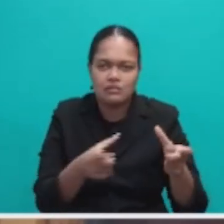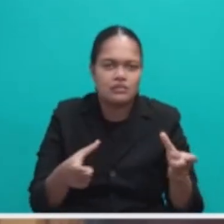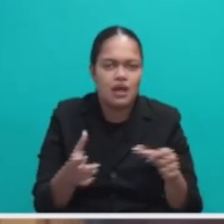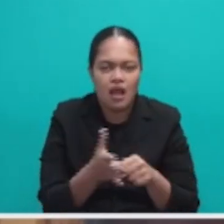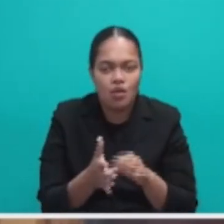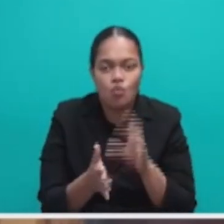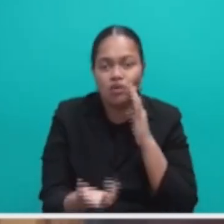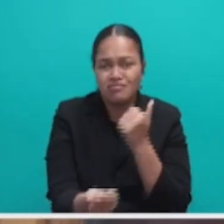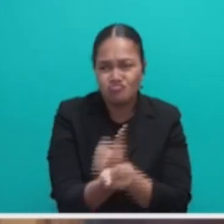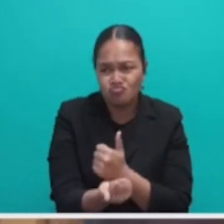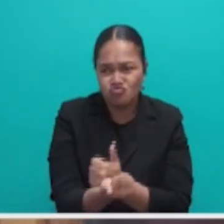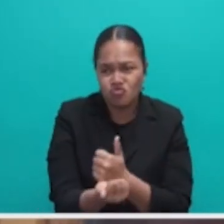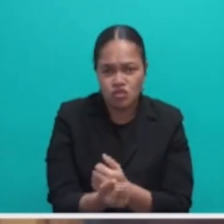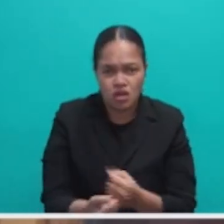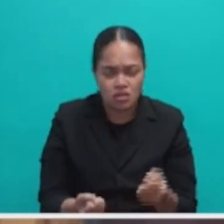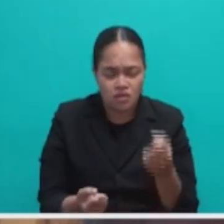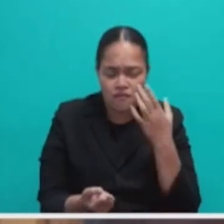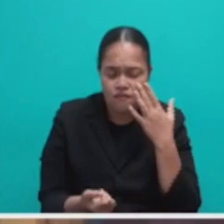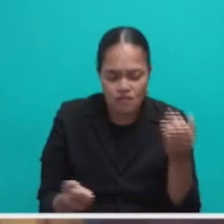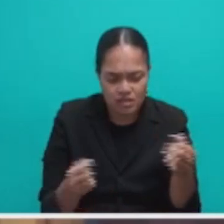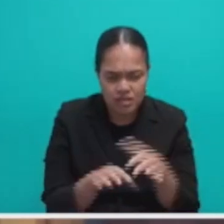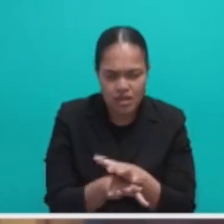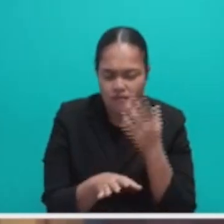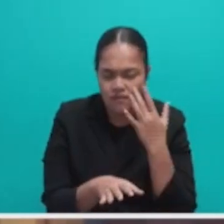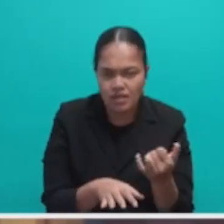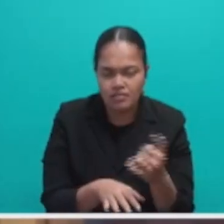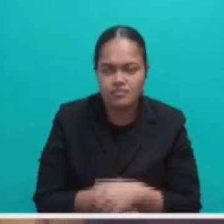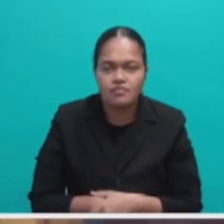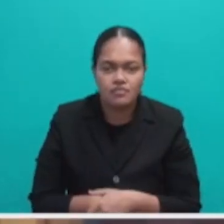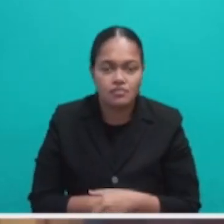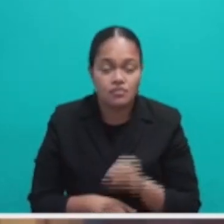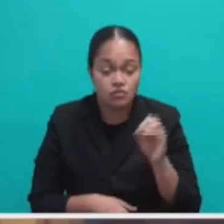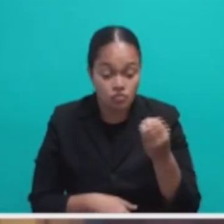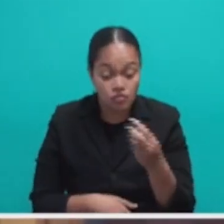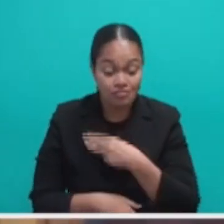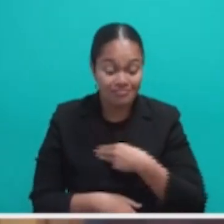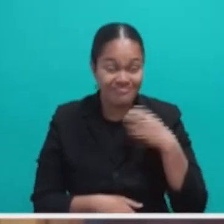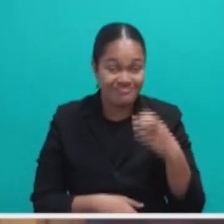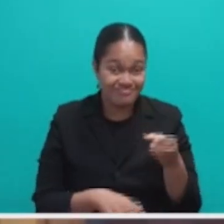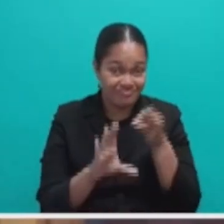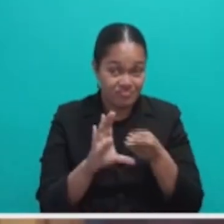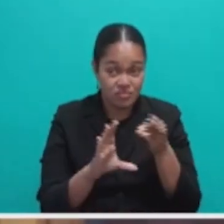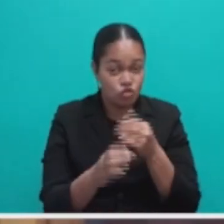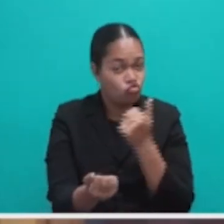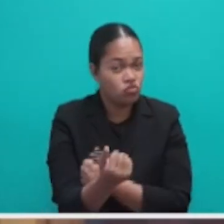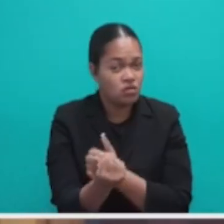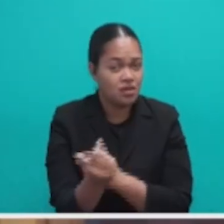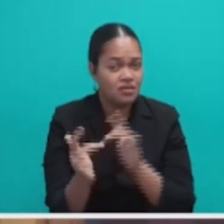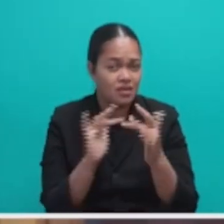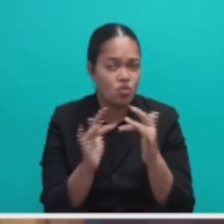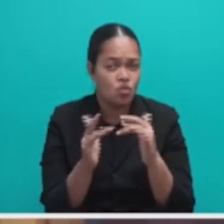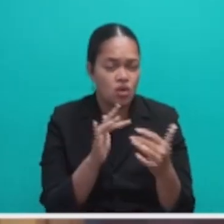when the drugs were discovered. The minister's recent comments in the media that drug networks operated